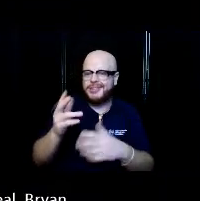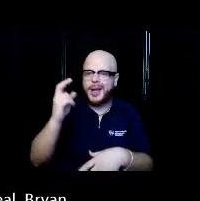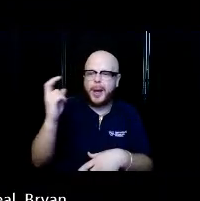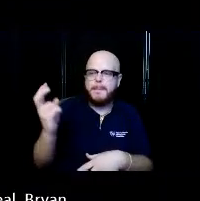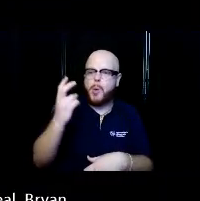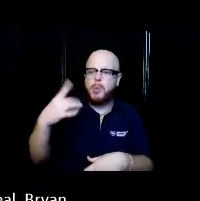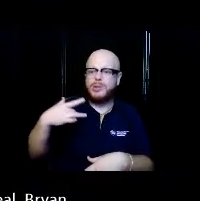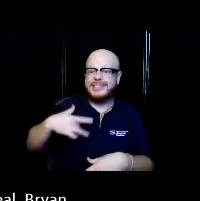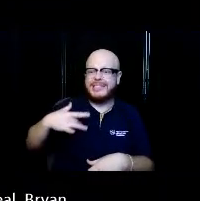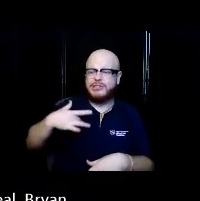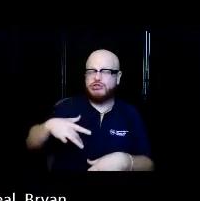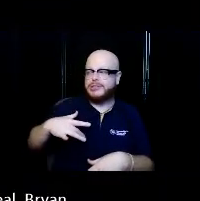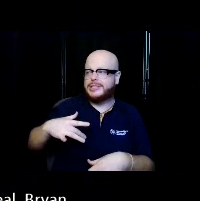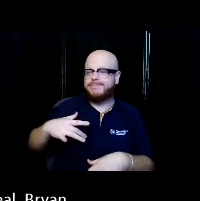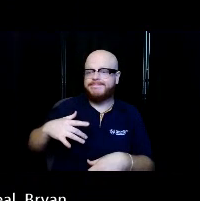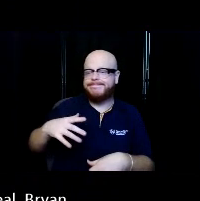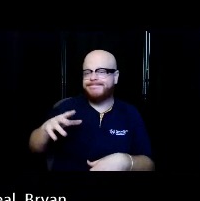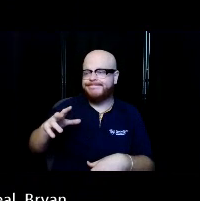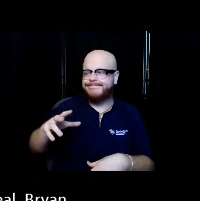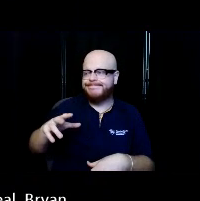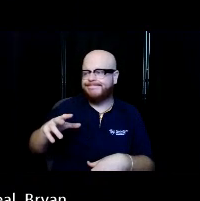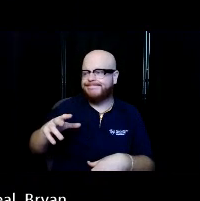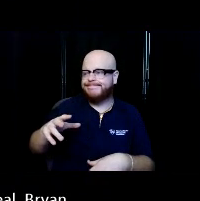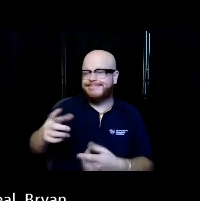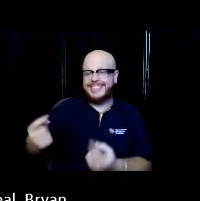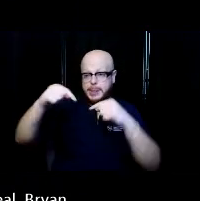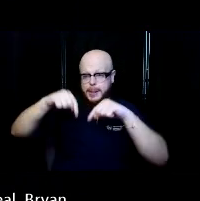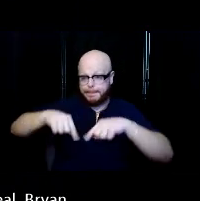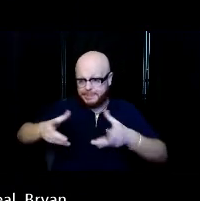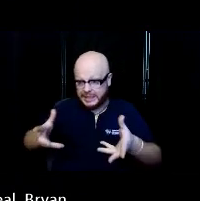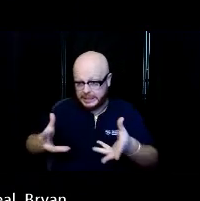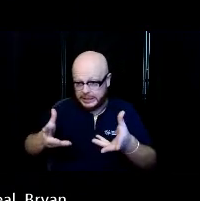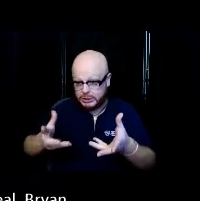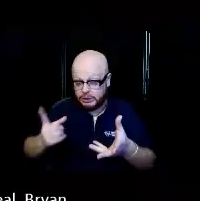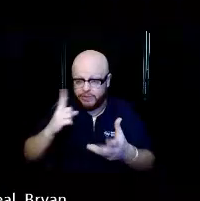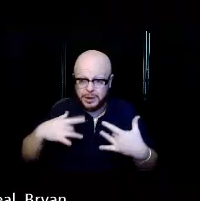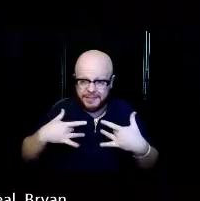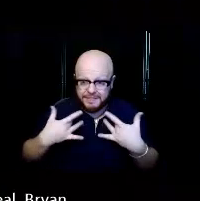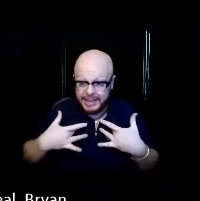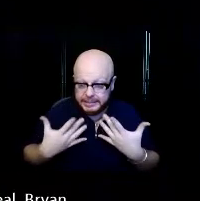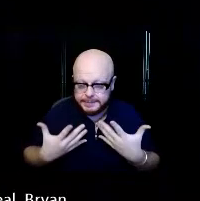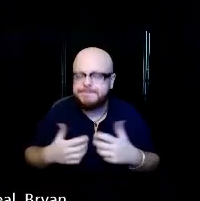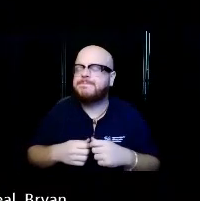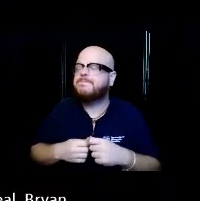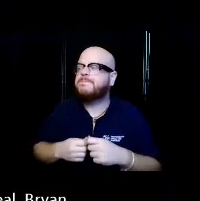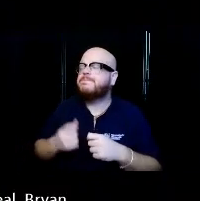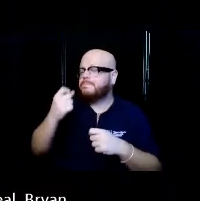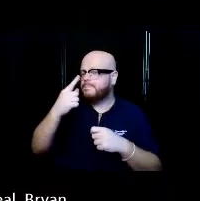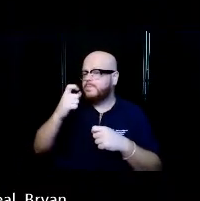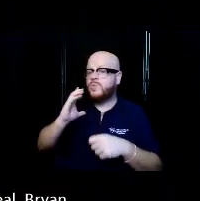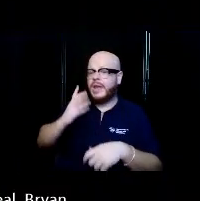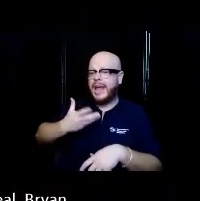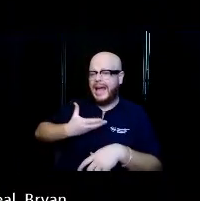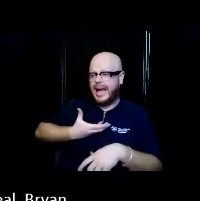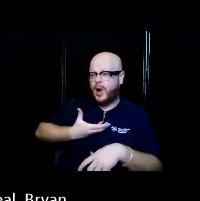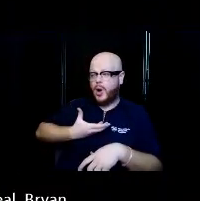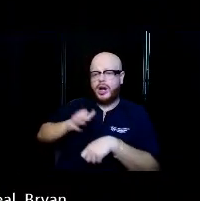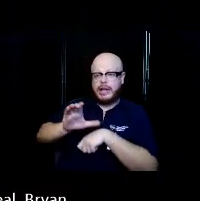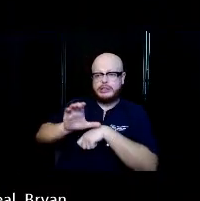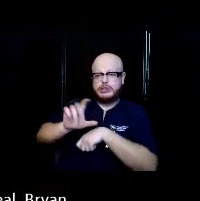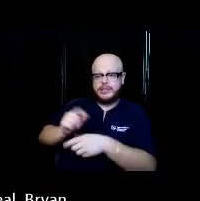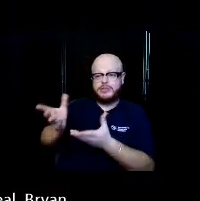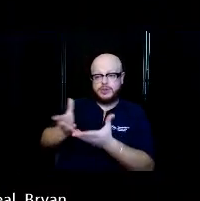an event? So we certainly, through our consultative services that the Accessible Ohio specialists provide to their